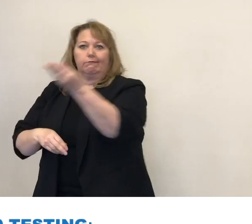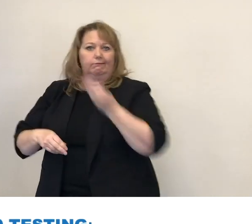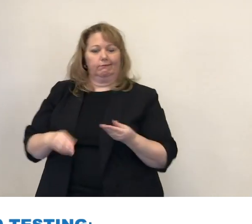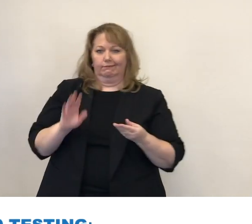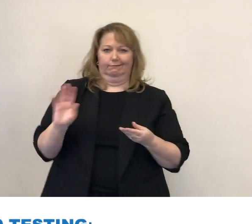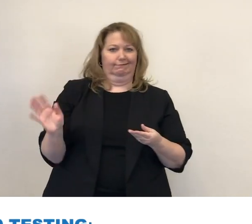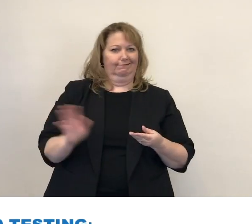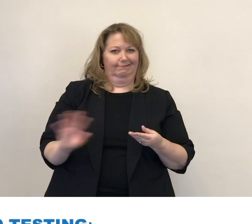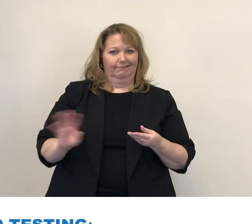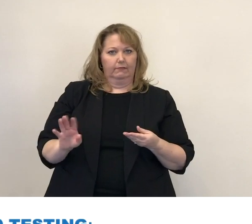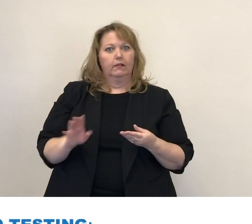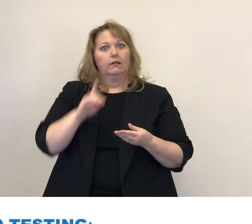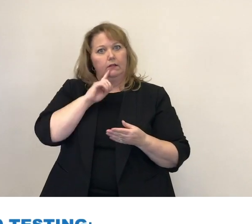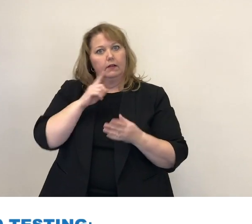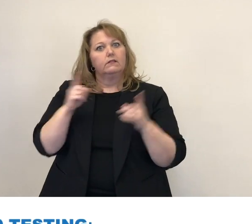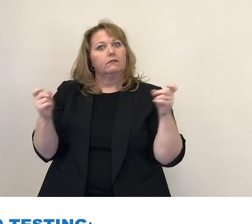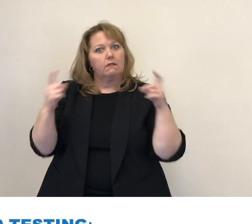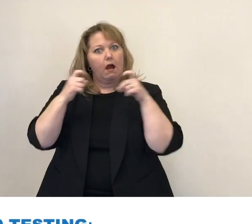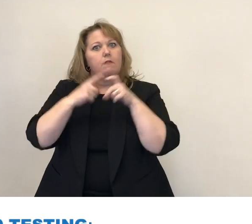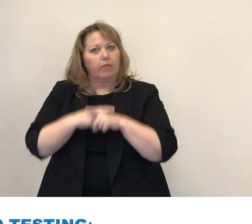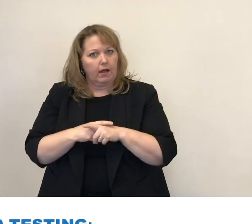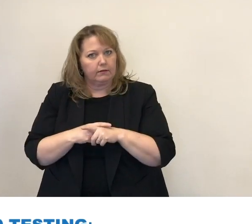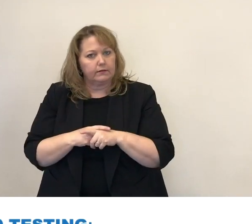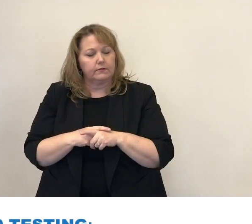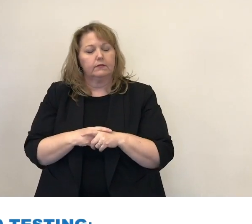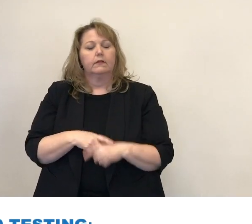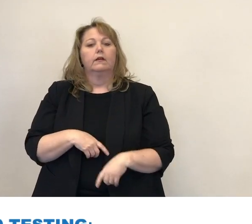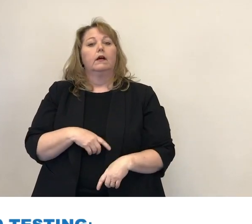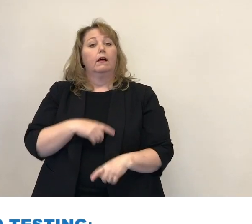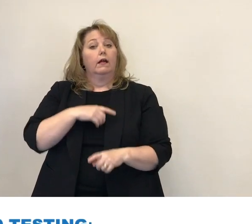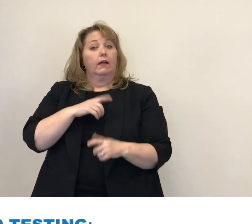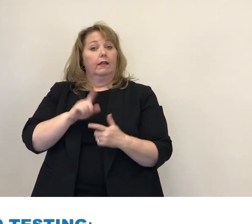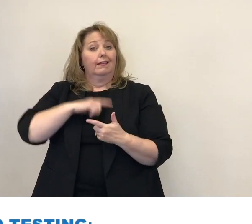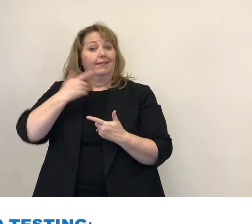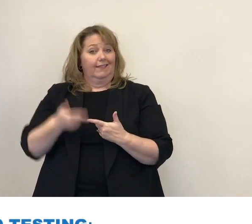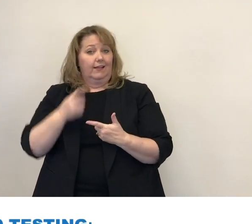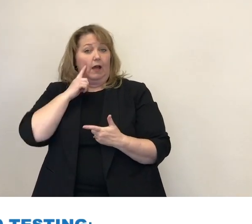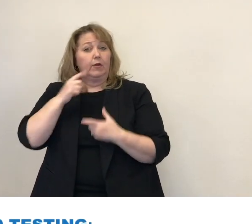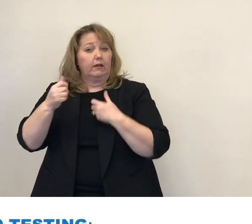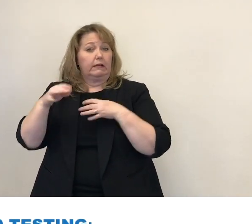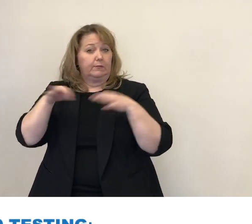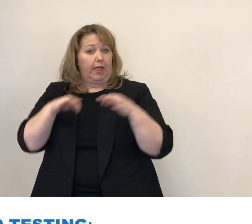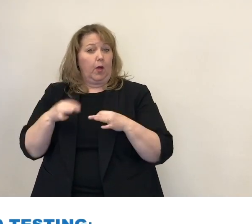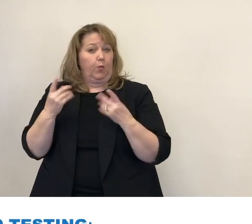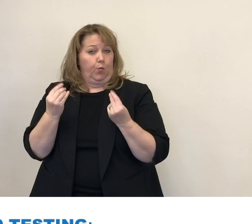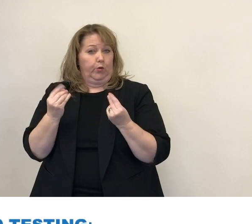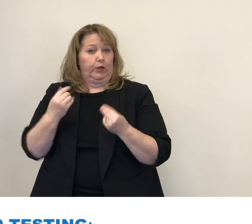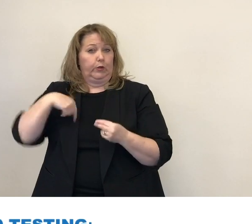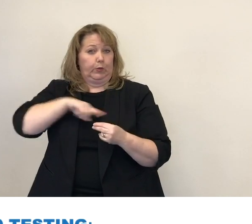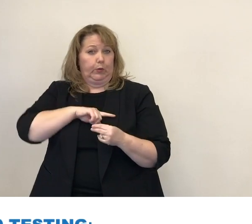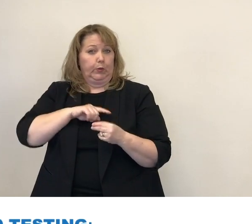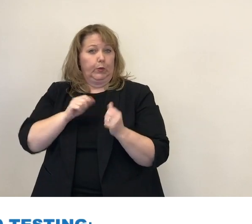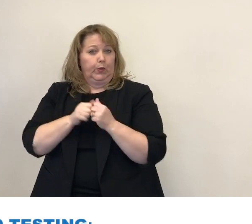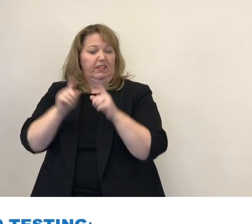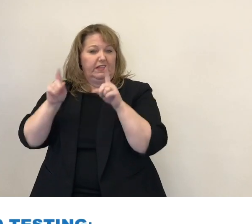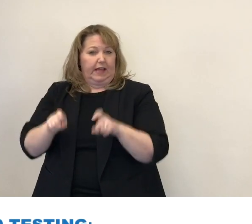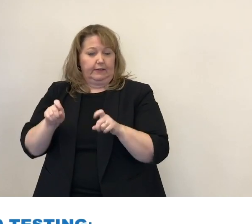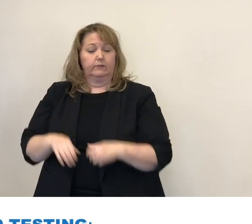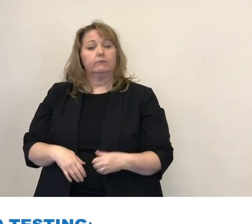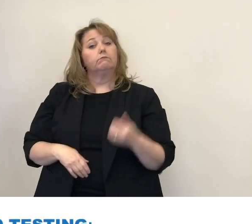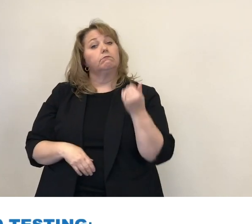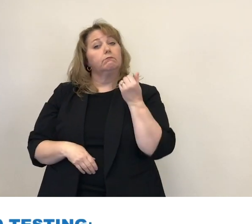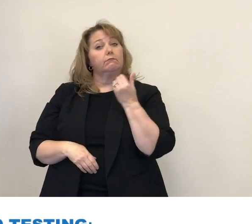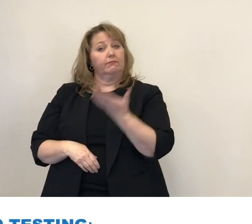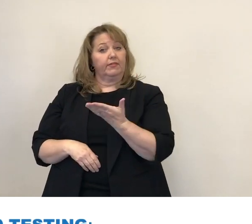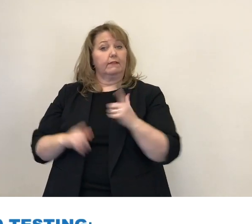Nevada is doing specifically to work through those challenges. The first slide here shows that